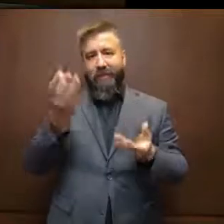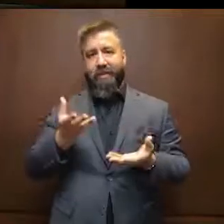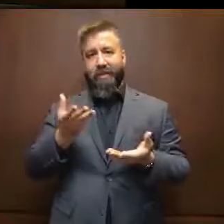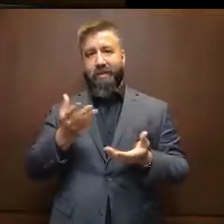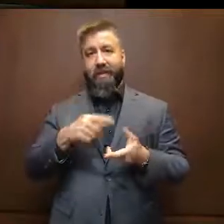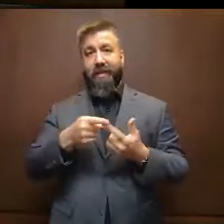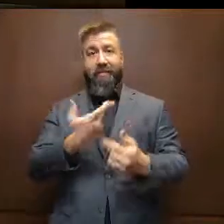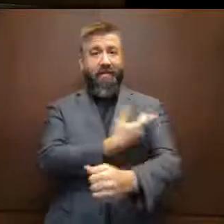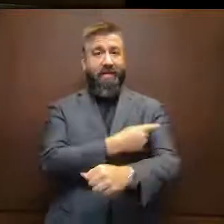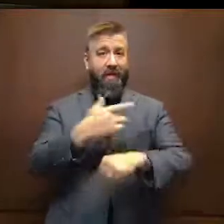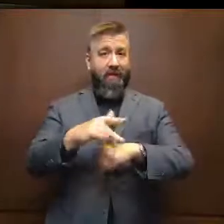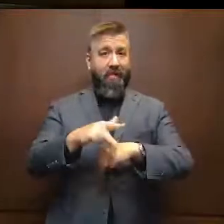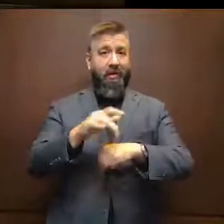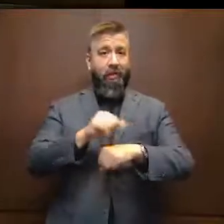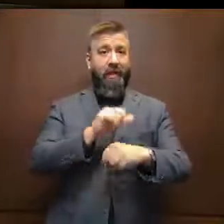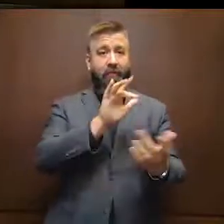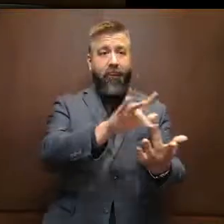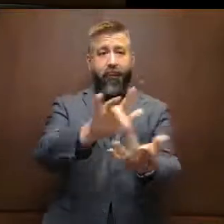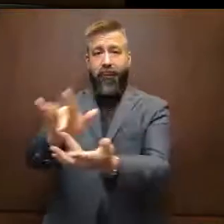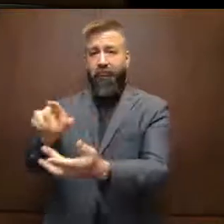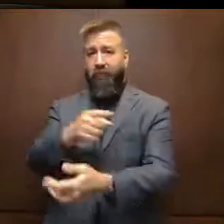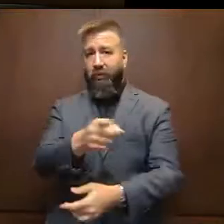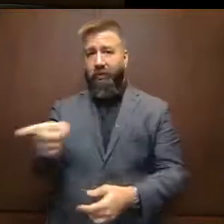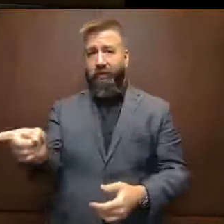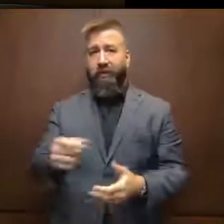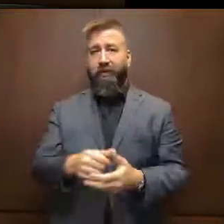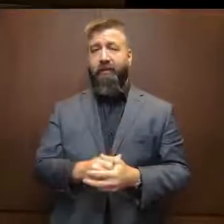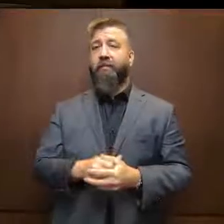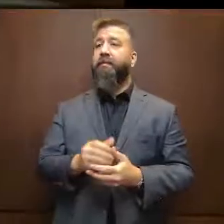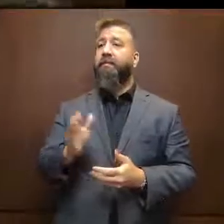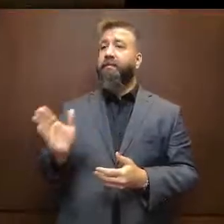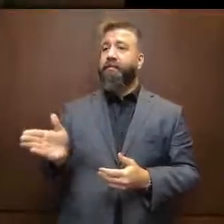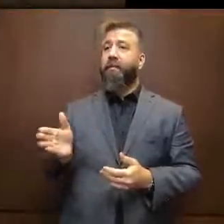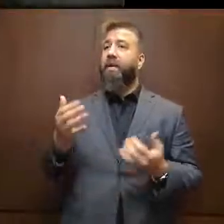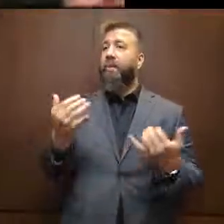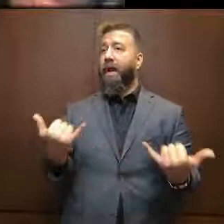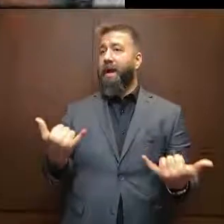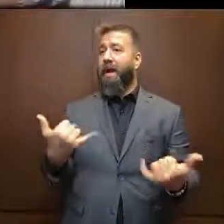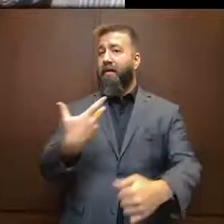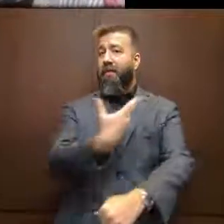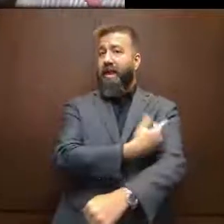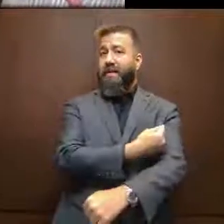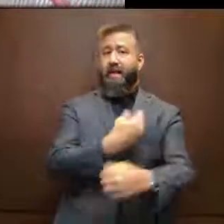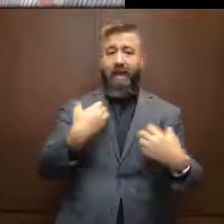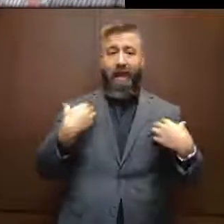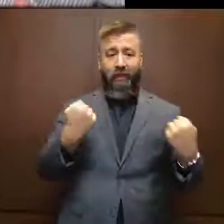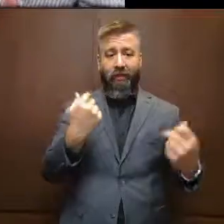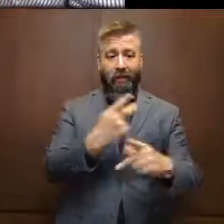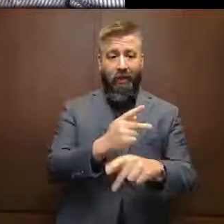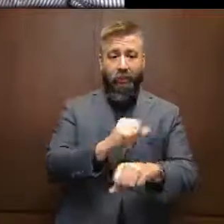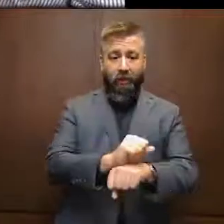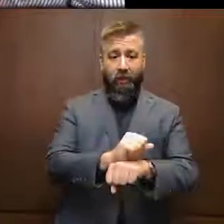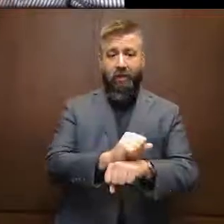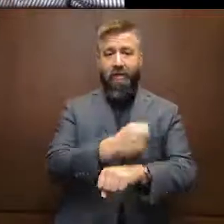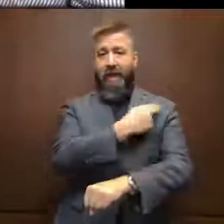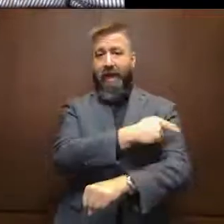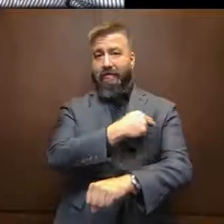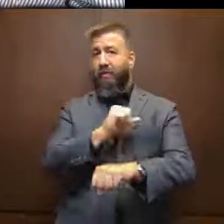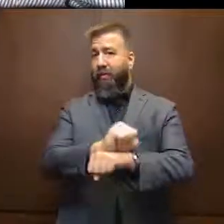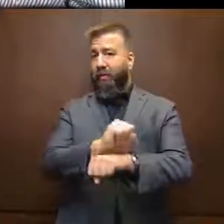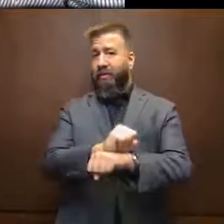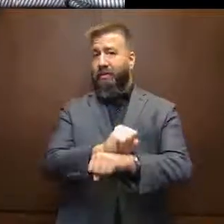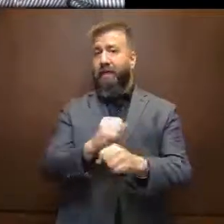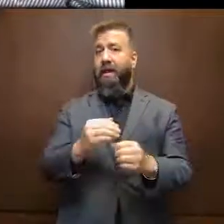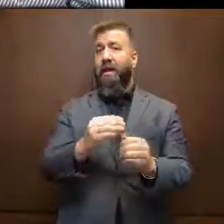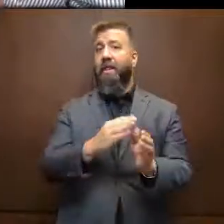to push it out. So right now, they're vaccinating healthcare workers, hospital Yes. workers. The next phase